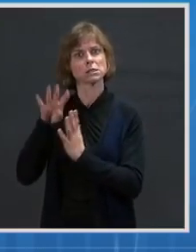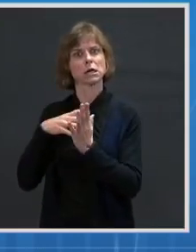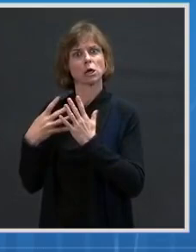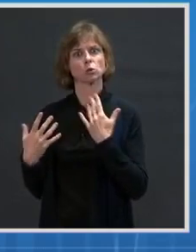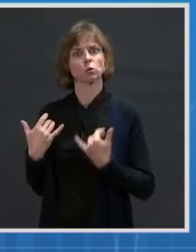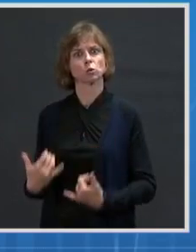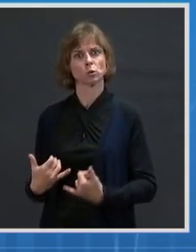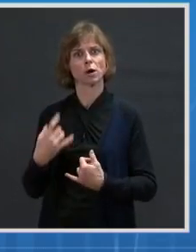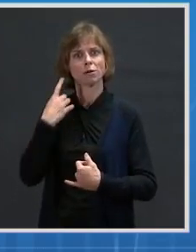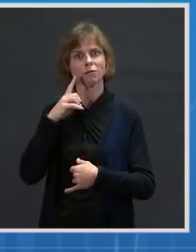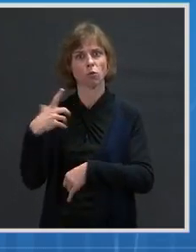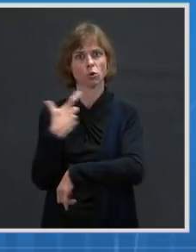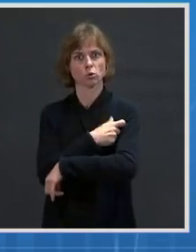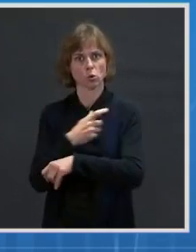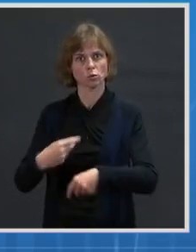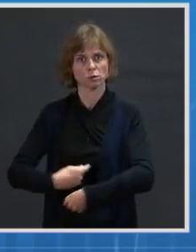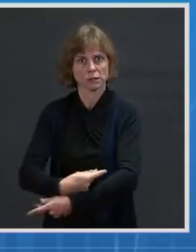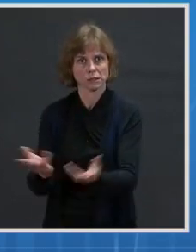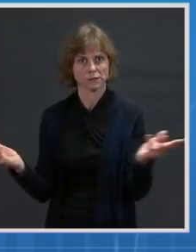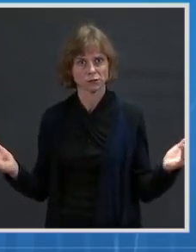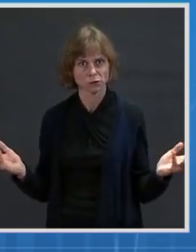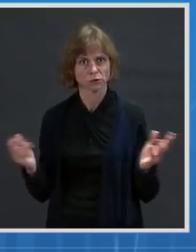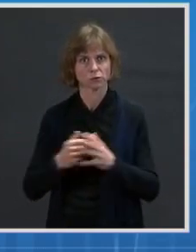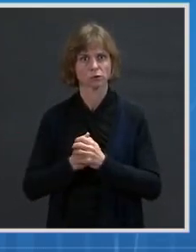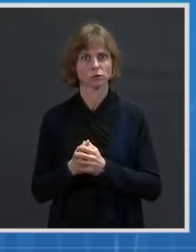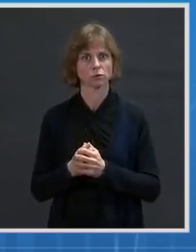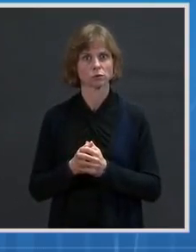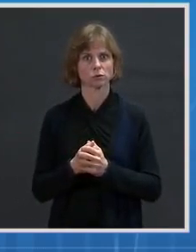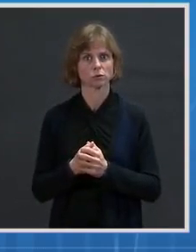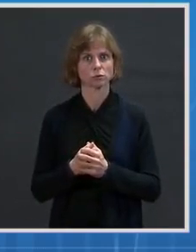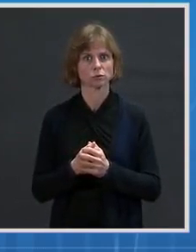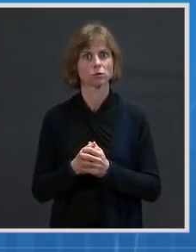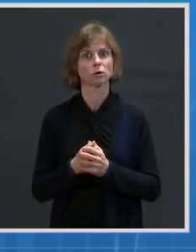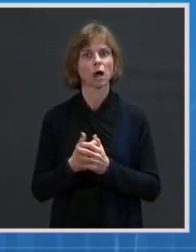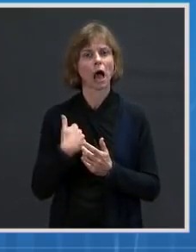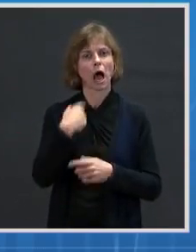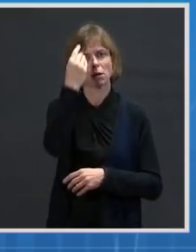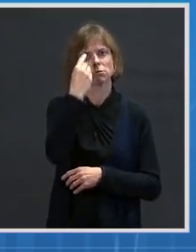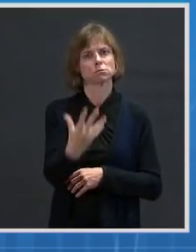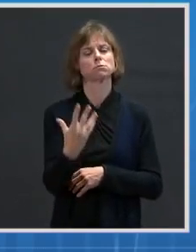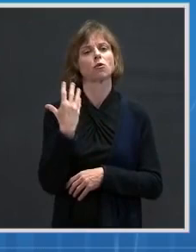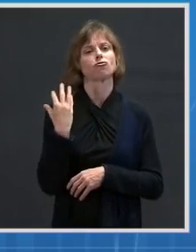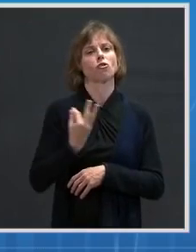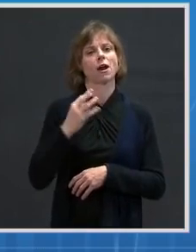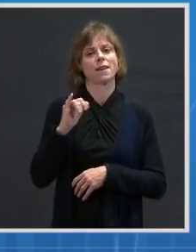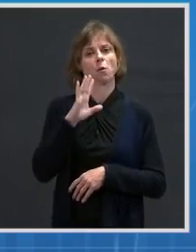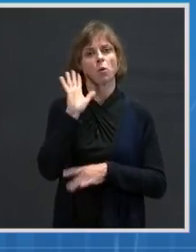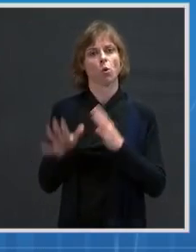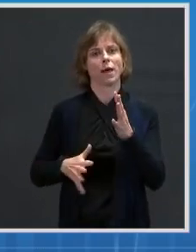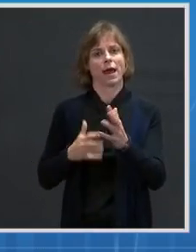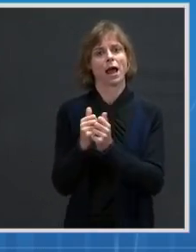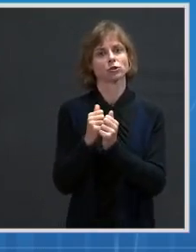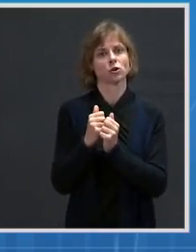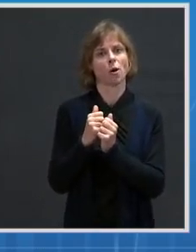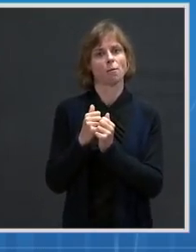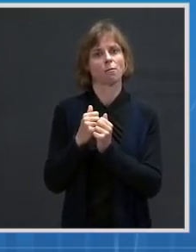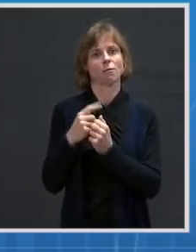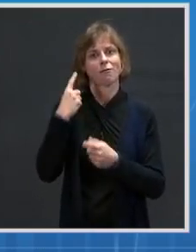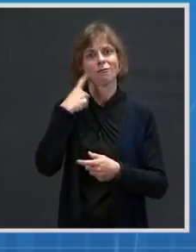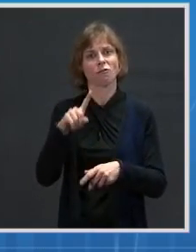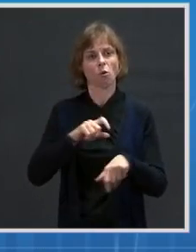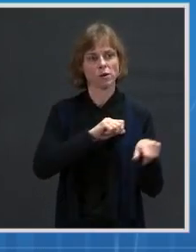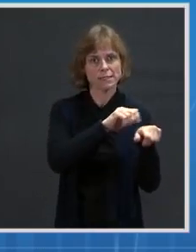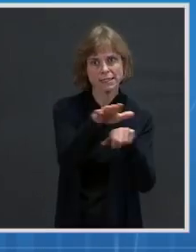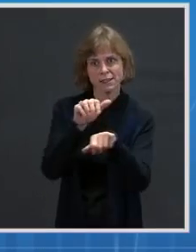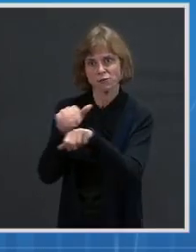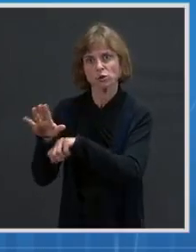distribution. I reported on Friday that we would catch up on deliveries by the end of this week.